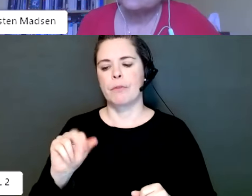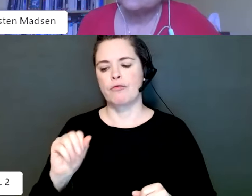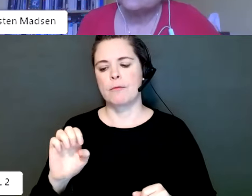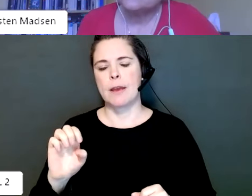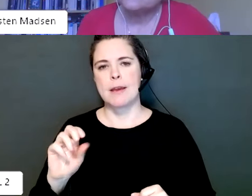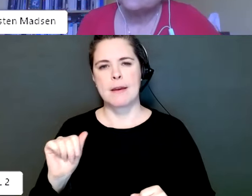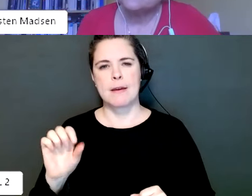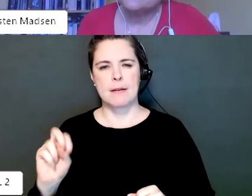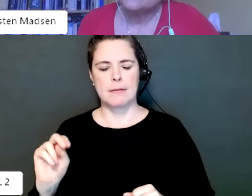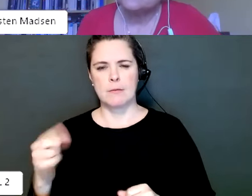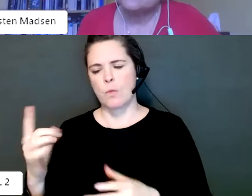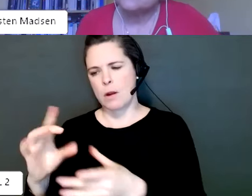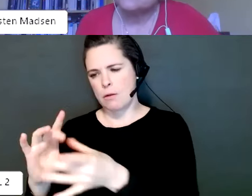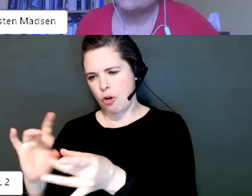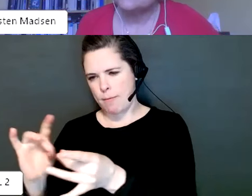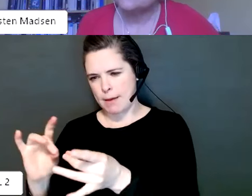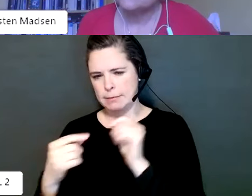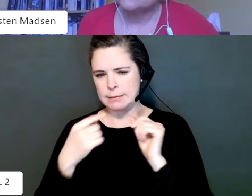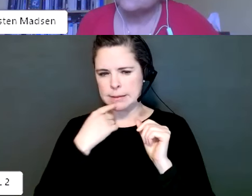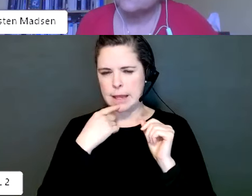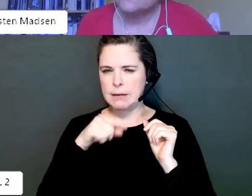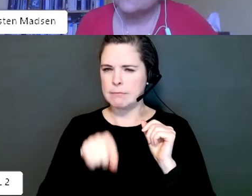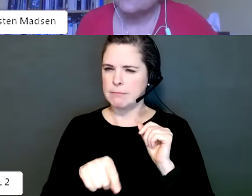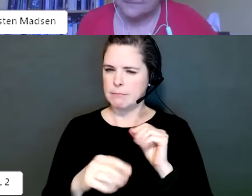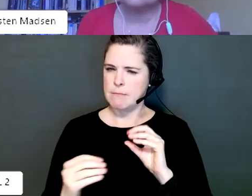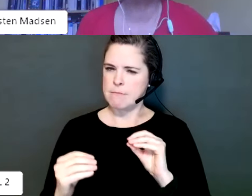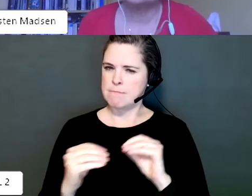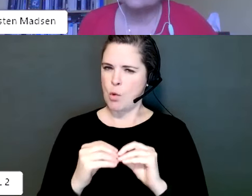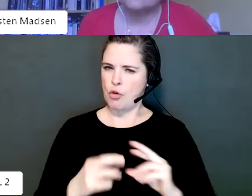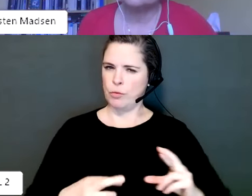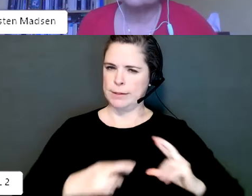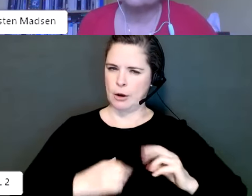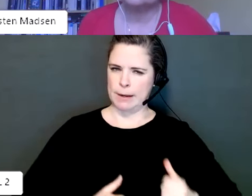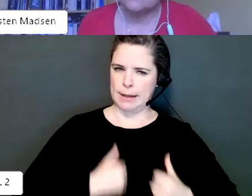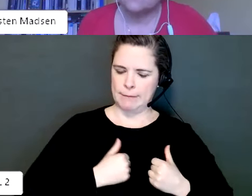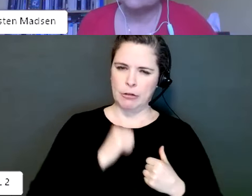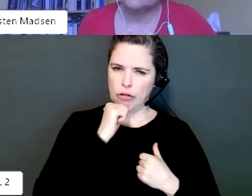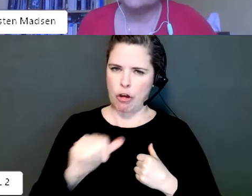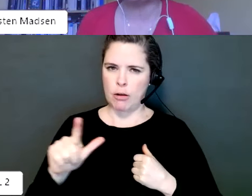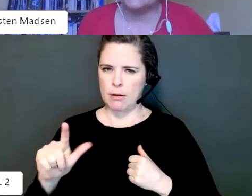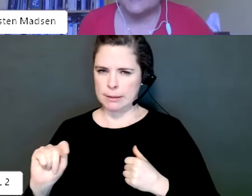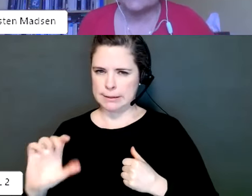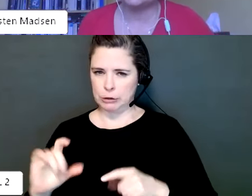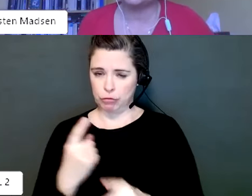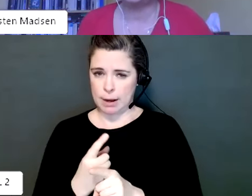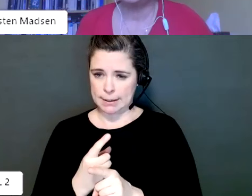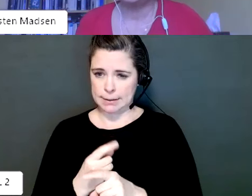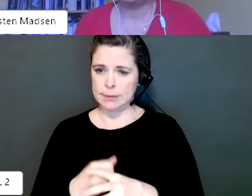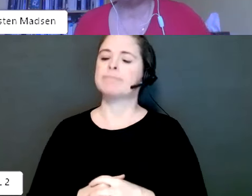and more that this is more retirement living rather than long-term care settings that you're looking for. Yes, it